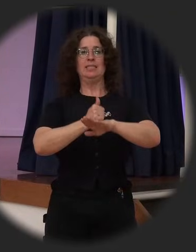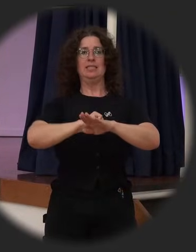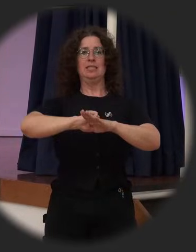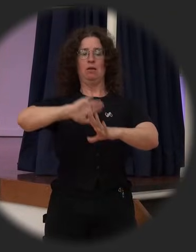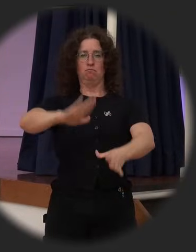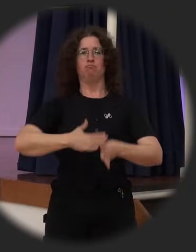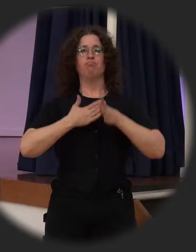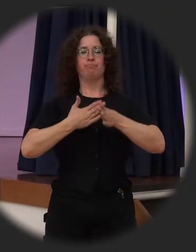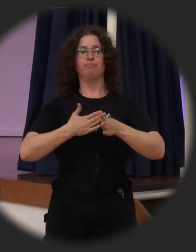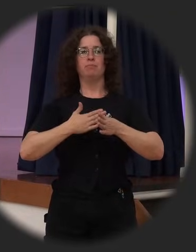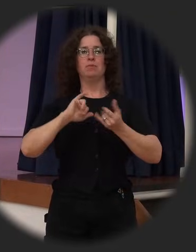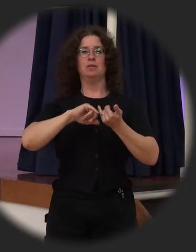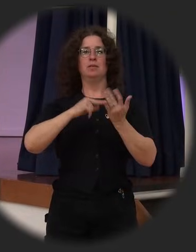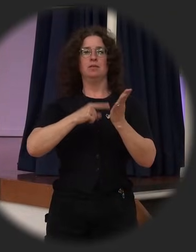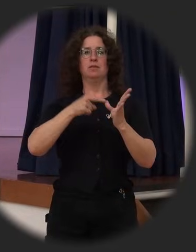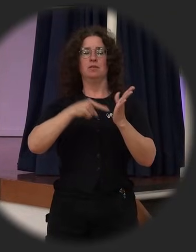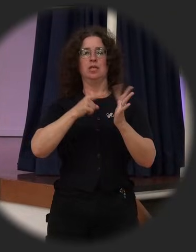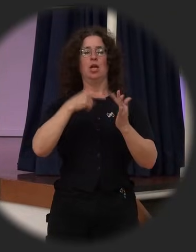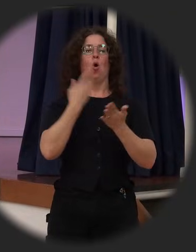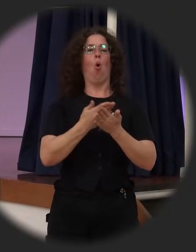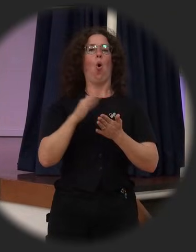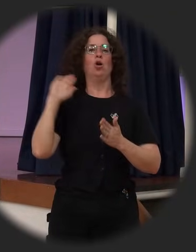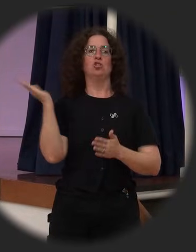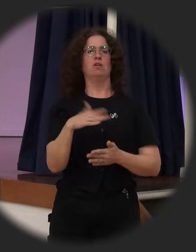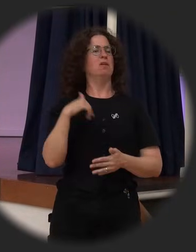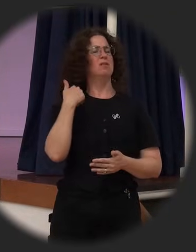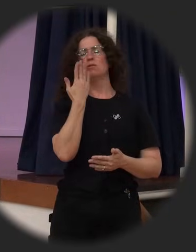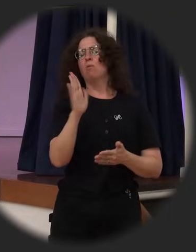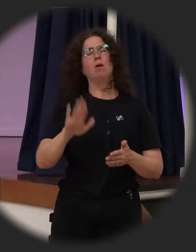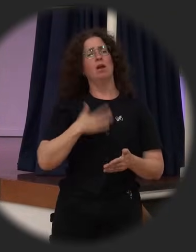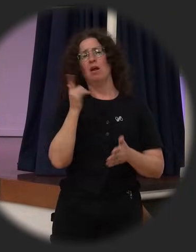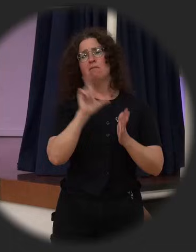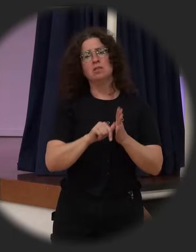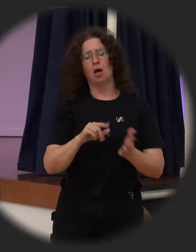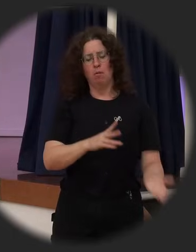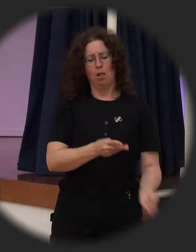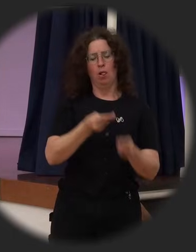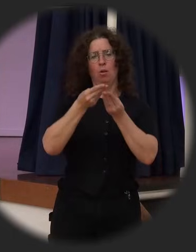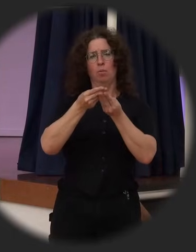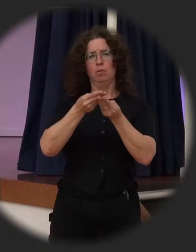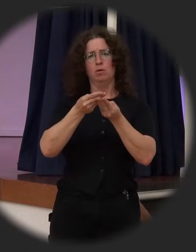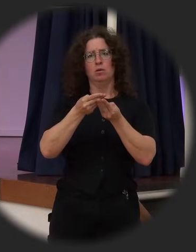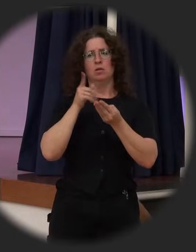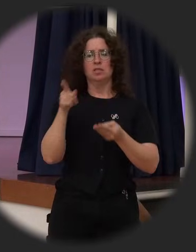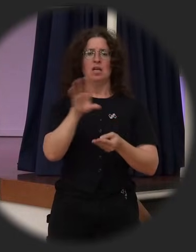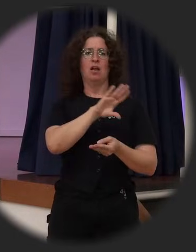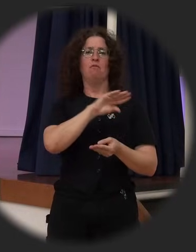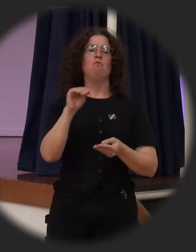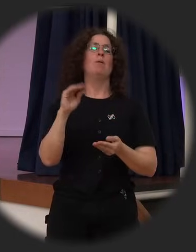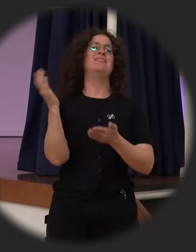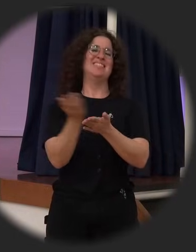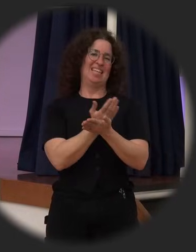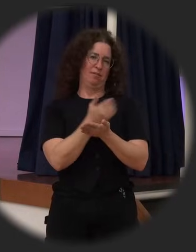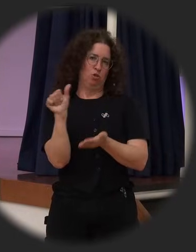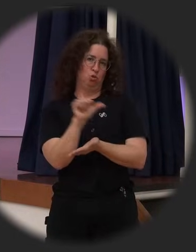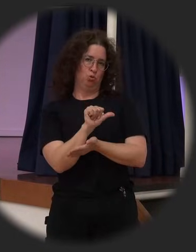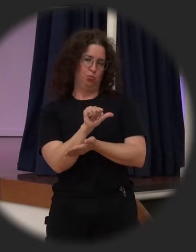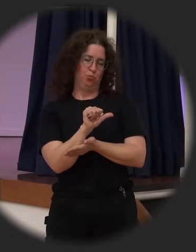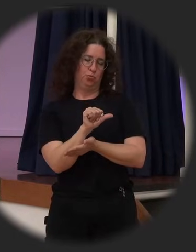state like this on the server, but we don't want to keep doing that every single time we load it from disk because that state should come from the save game